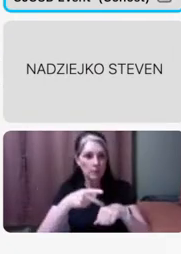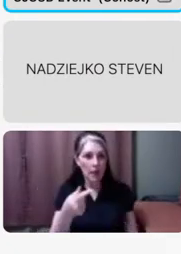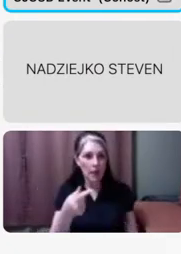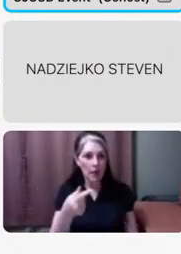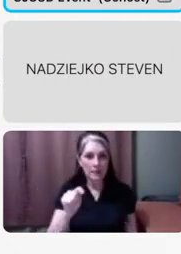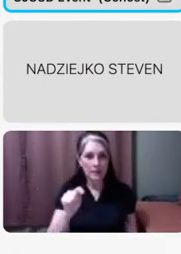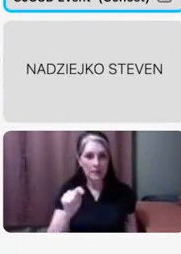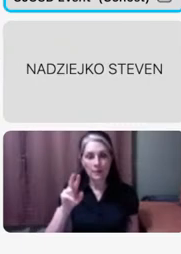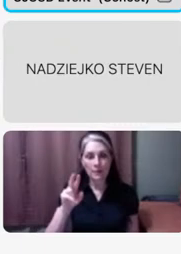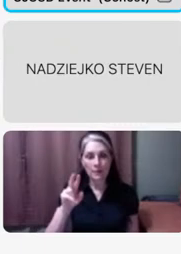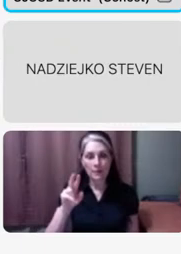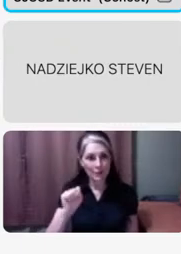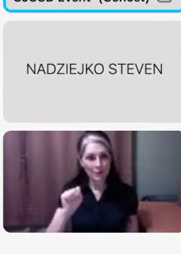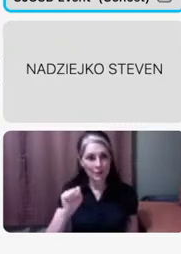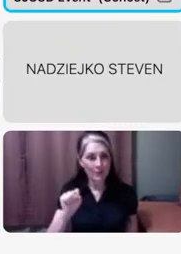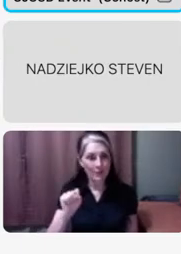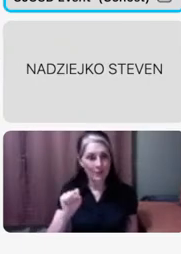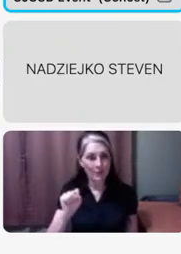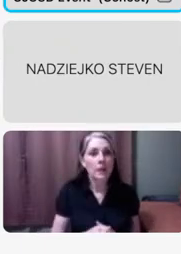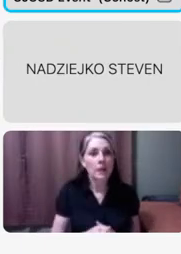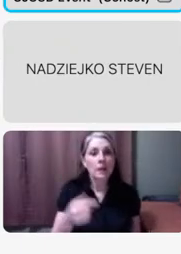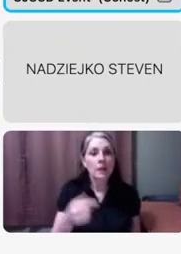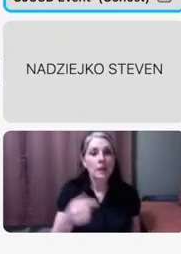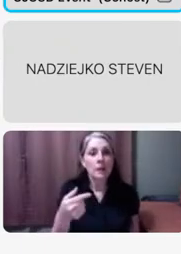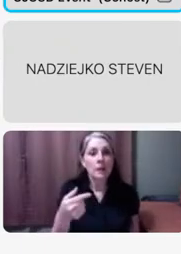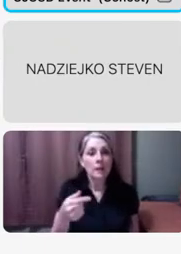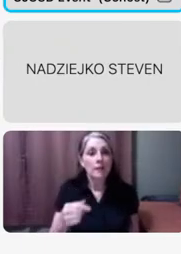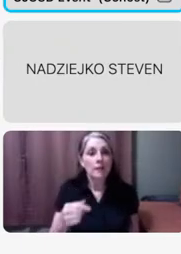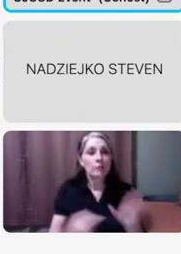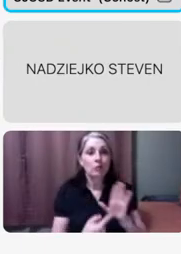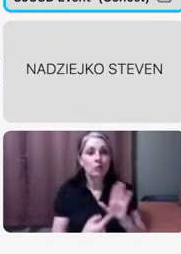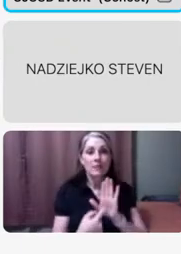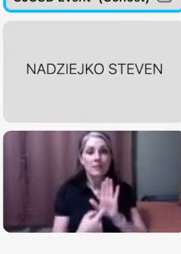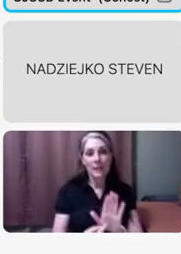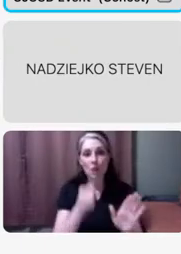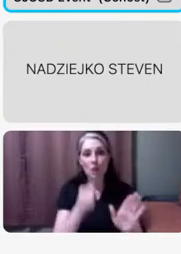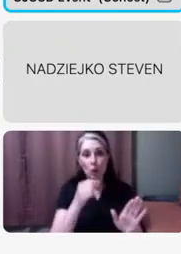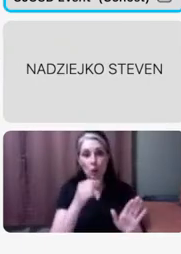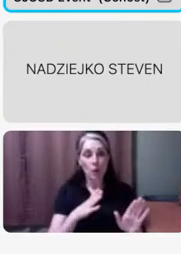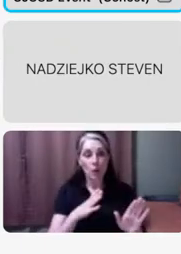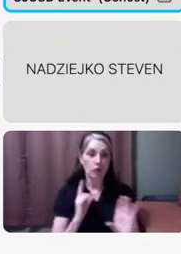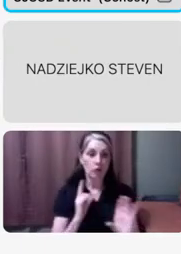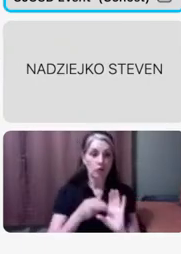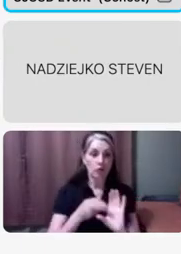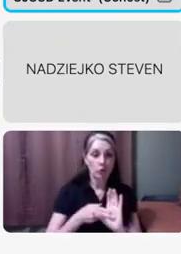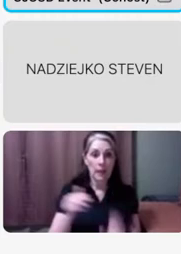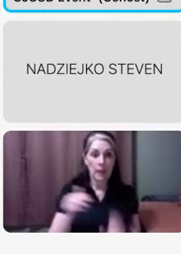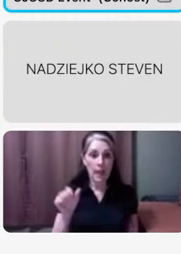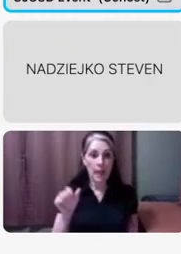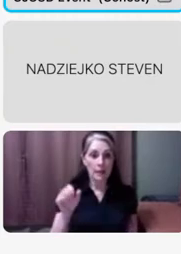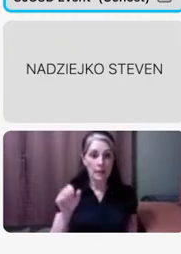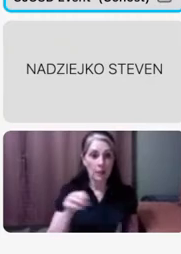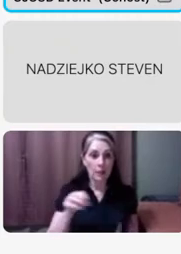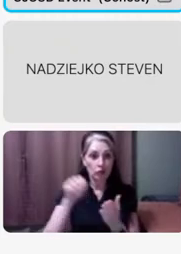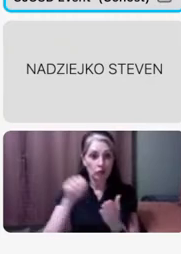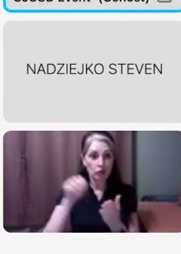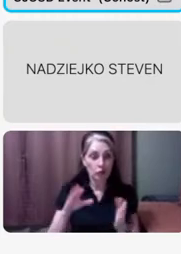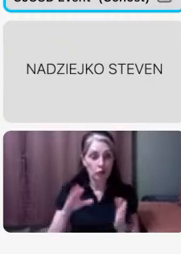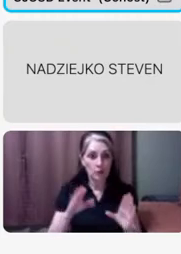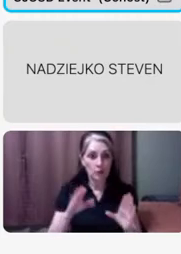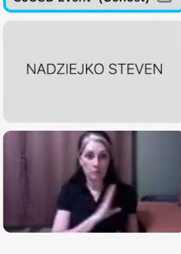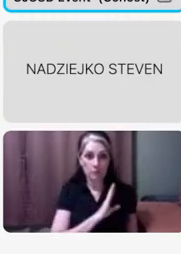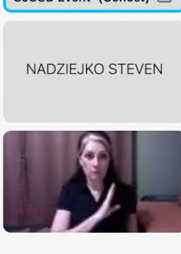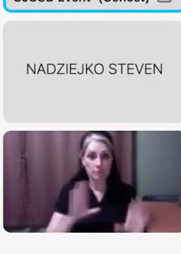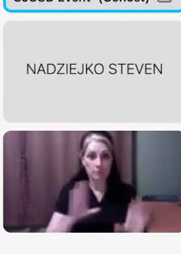come present our showcase this evening uh joining us today is asb uh student body president uh senior uh